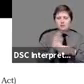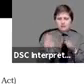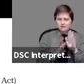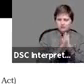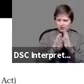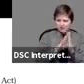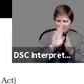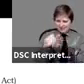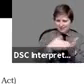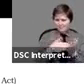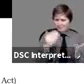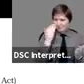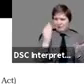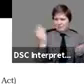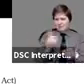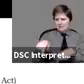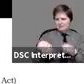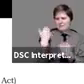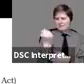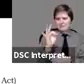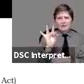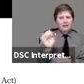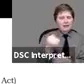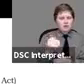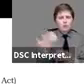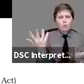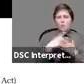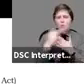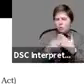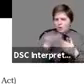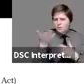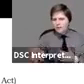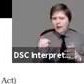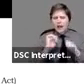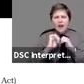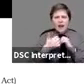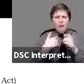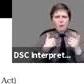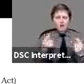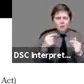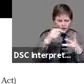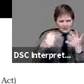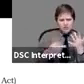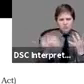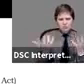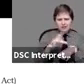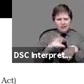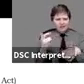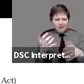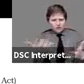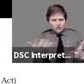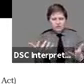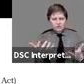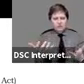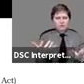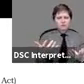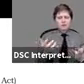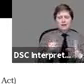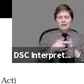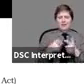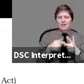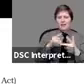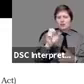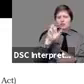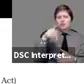development center, right? They've been around since the 80s. What programs are out there? How should I do this? What should I take advantage of? Then Jumpstart